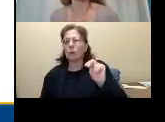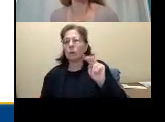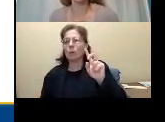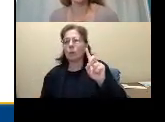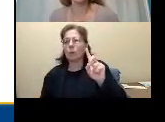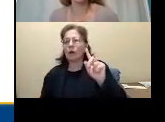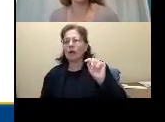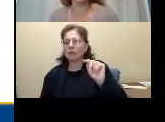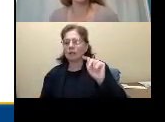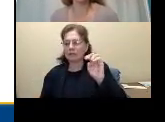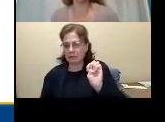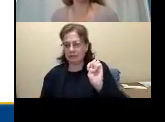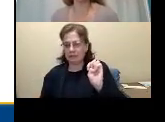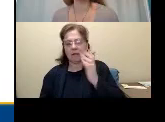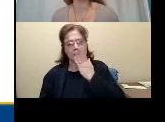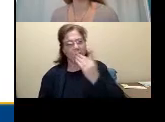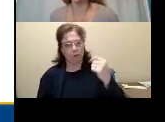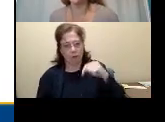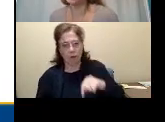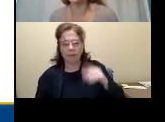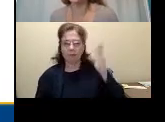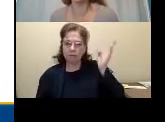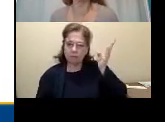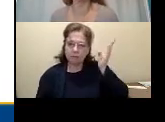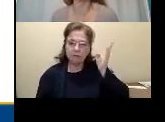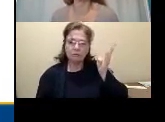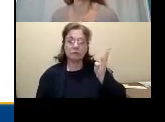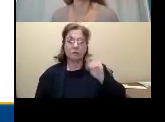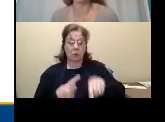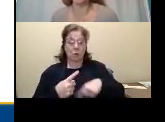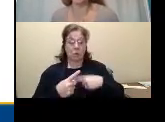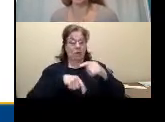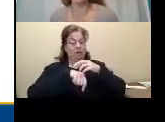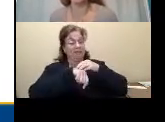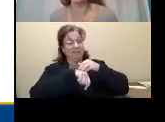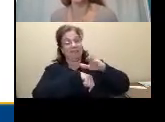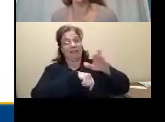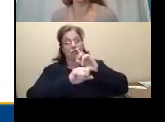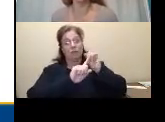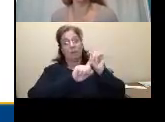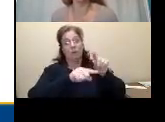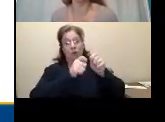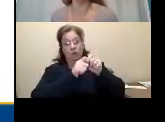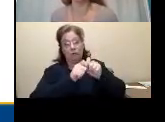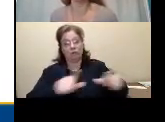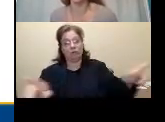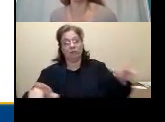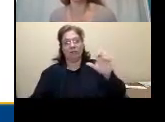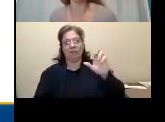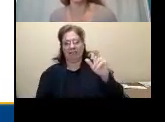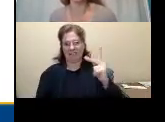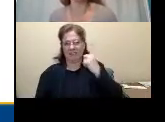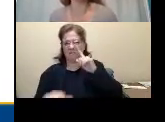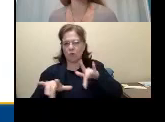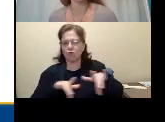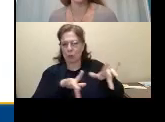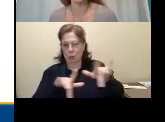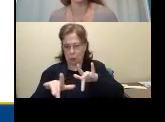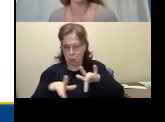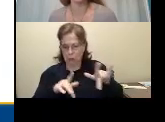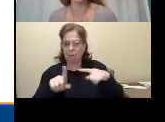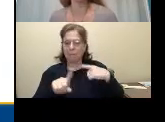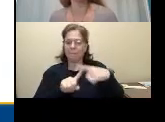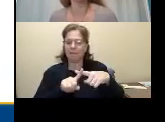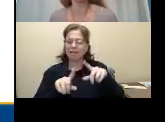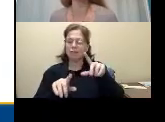program. I will make sure that when I send out the recording of this event, the link to the recording, along with the survey follow-up, please fill